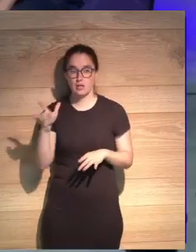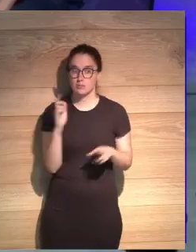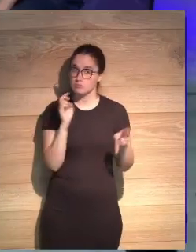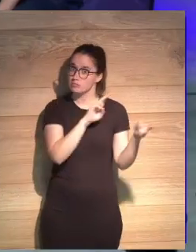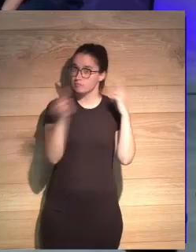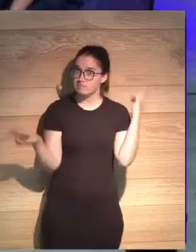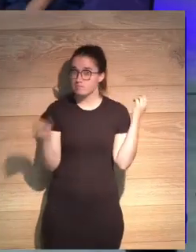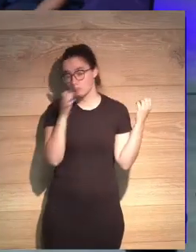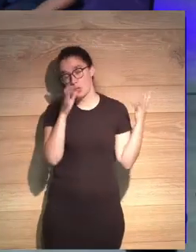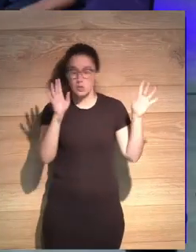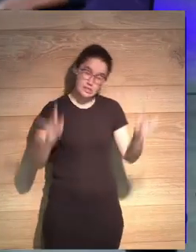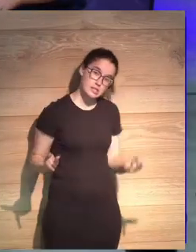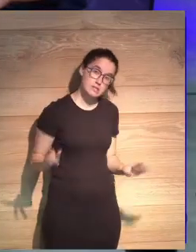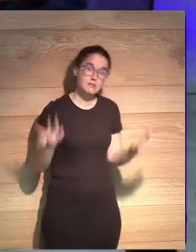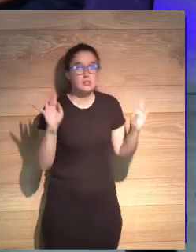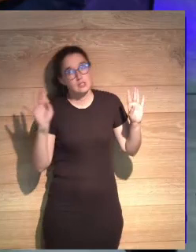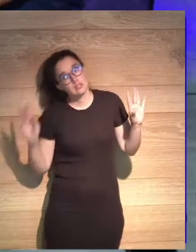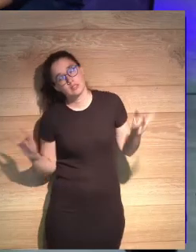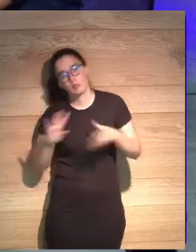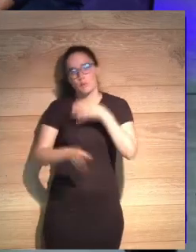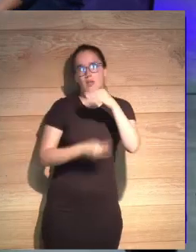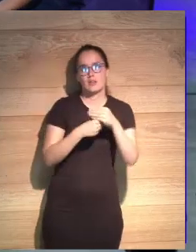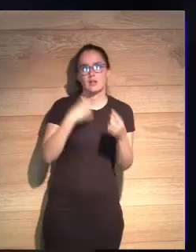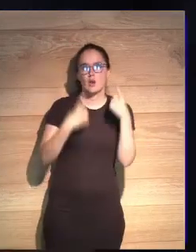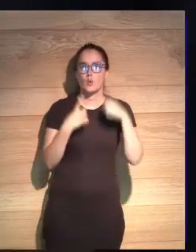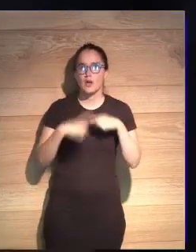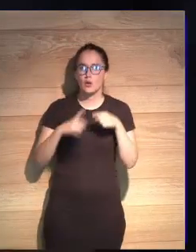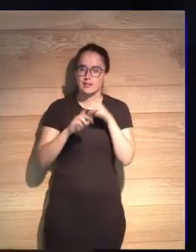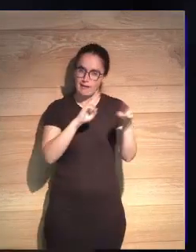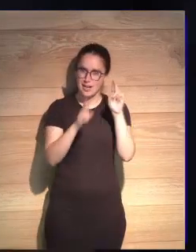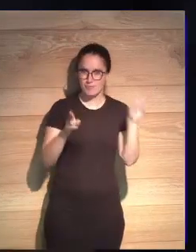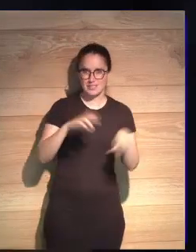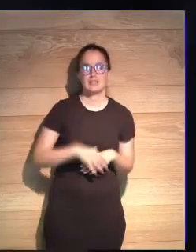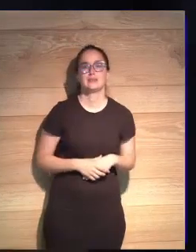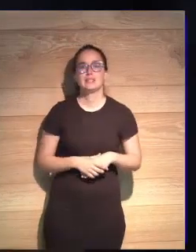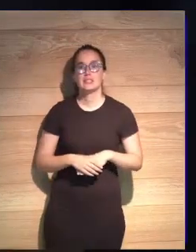and development of video games. So Philip,